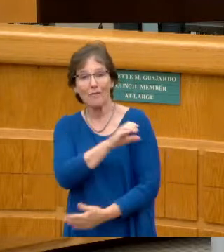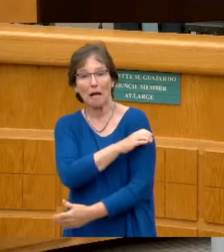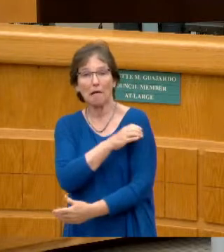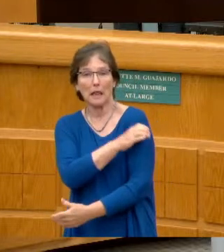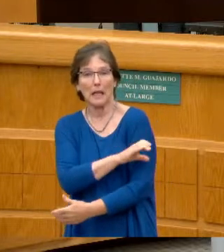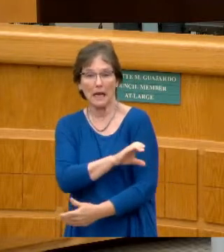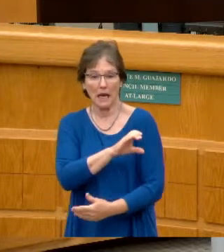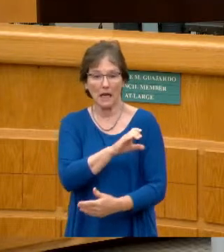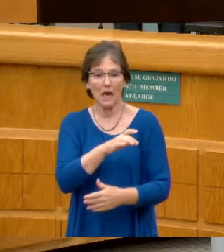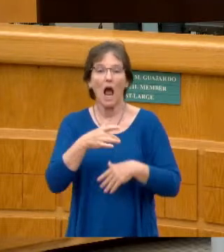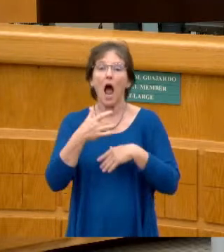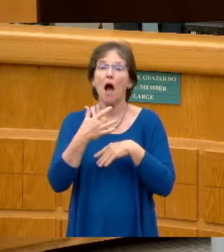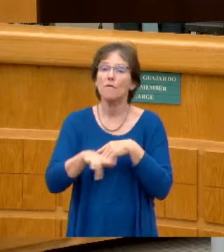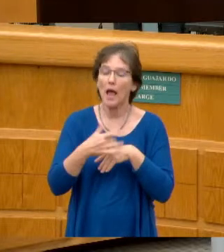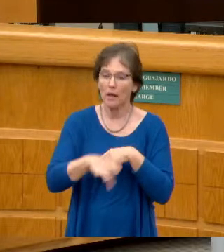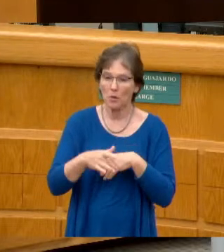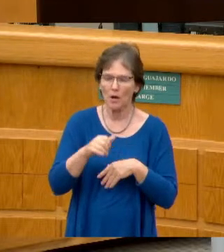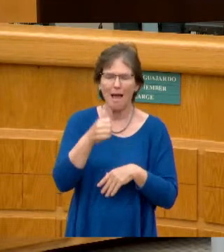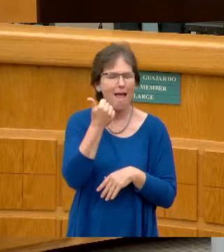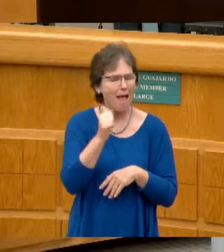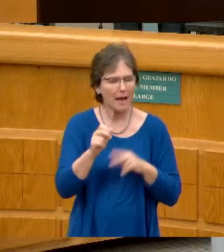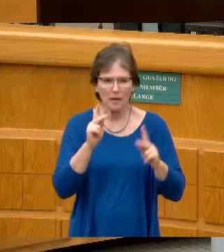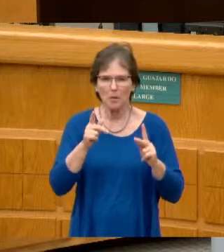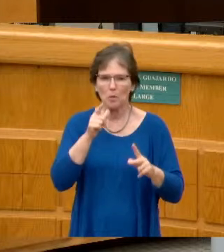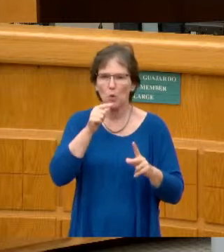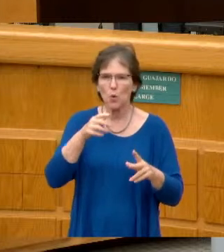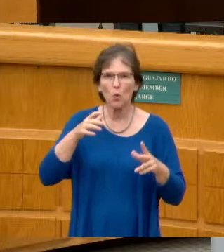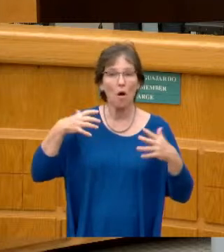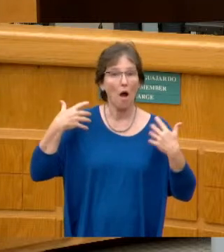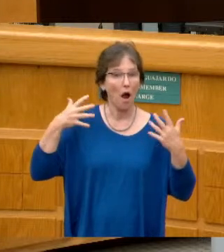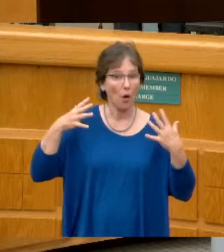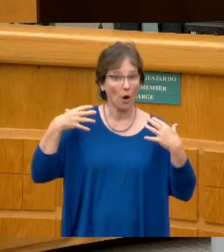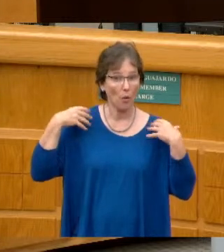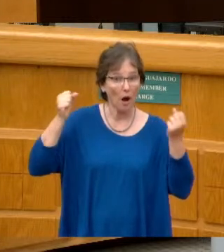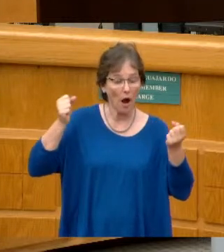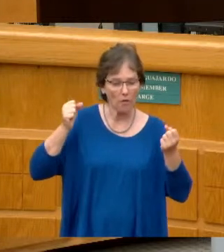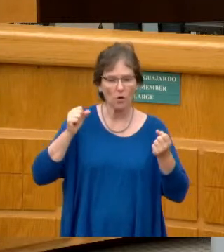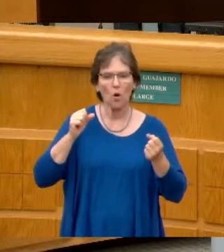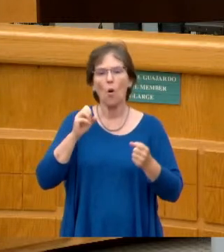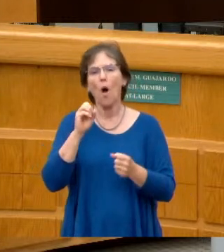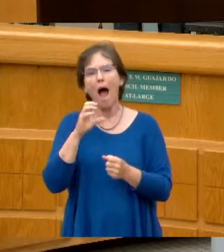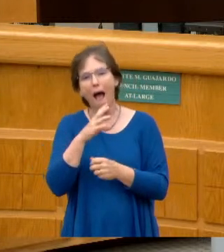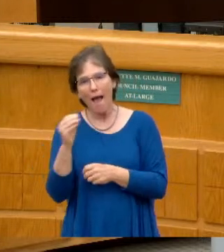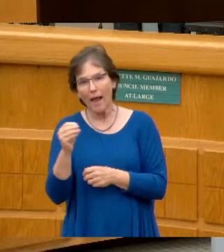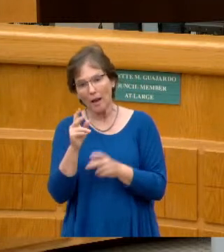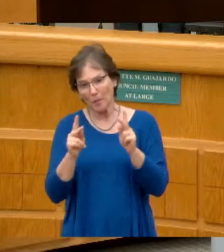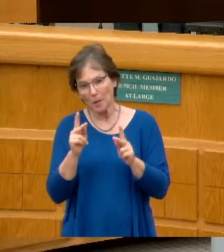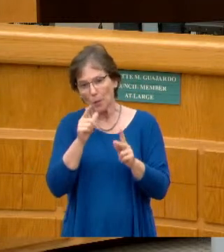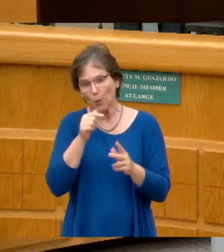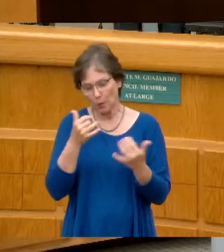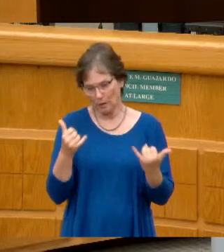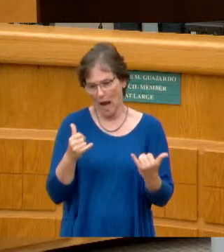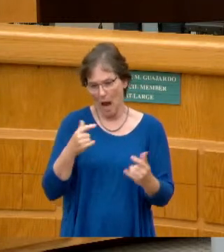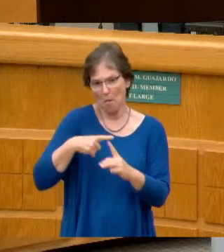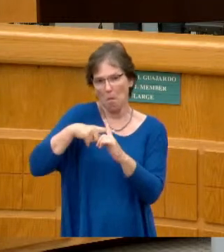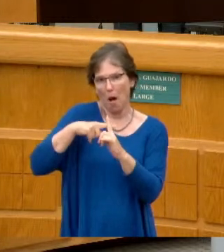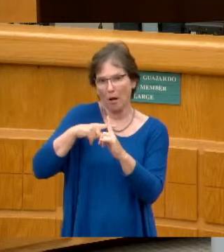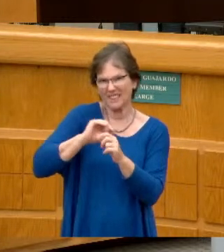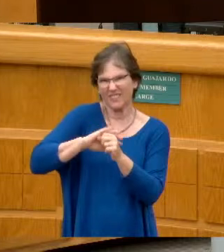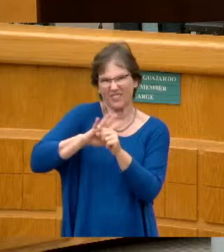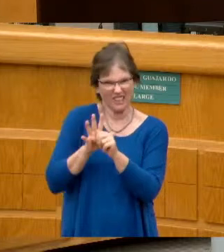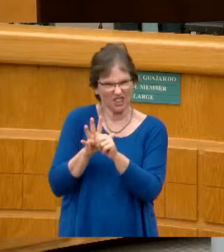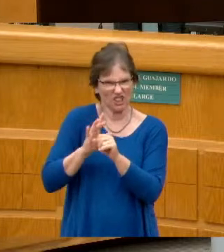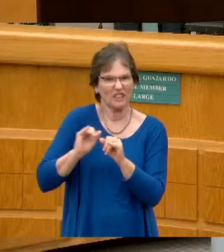have a recipe that works? Washing your hands, wearing a mask or facial covering, and maintaining your social distance, and avoid